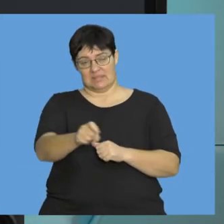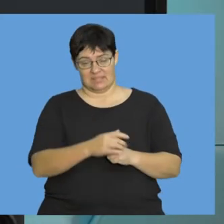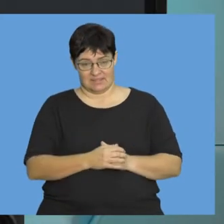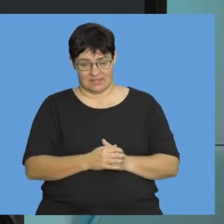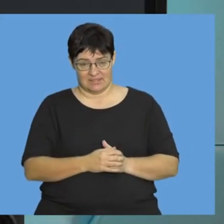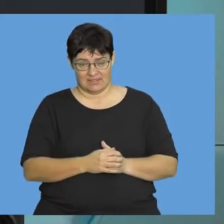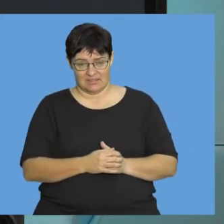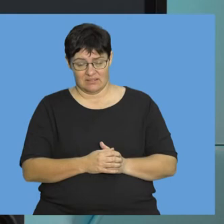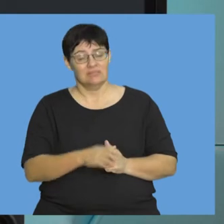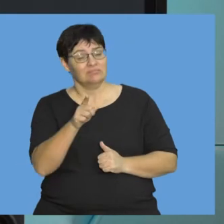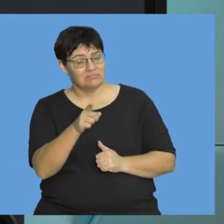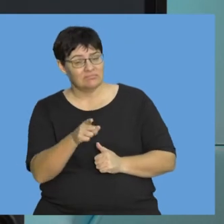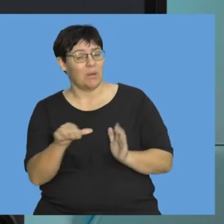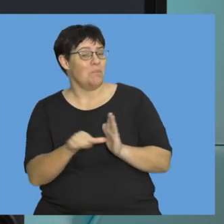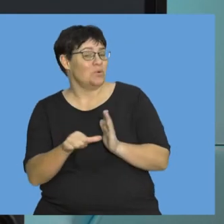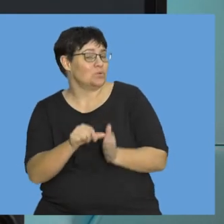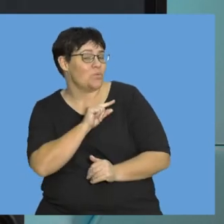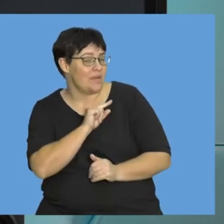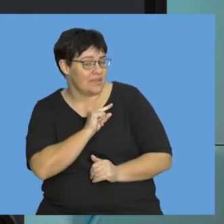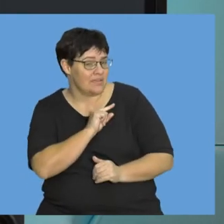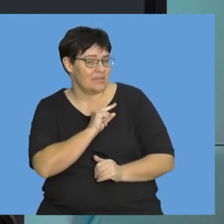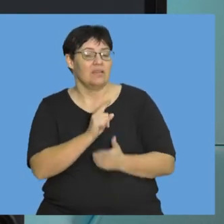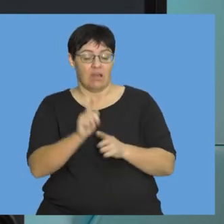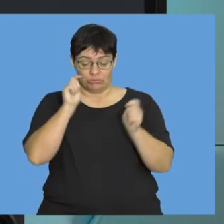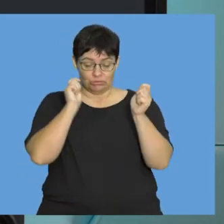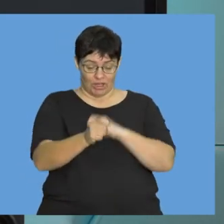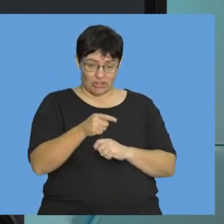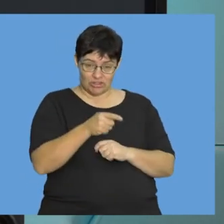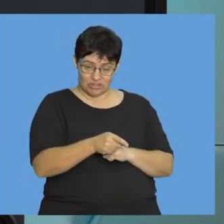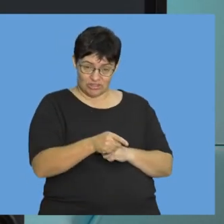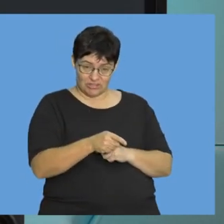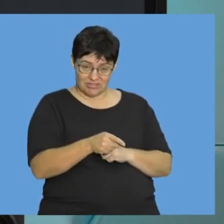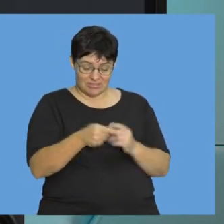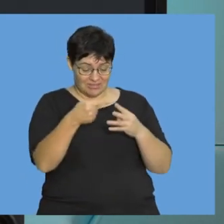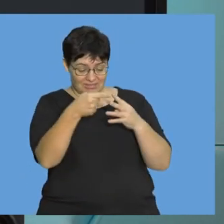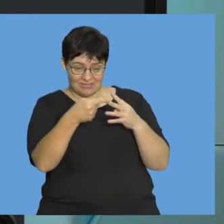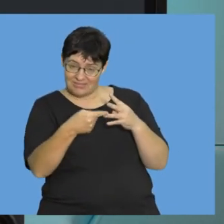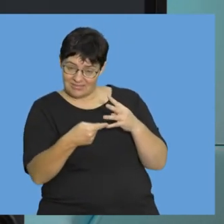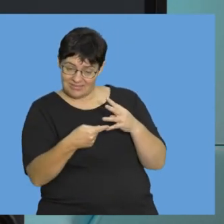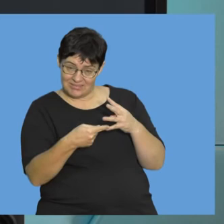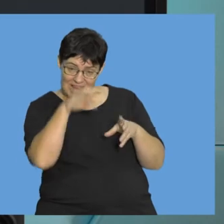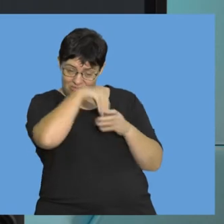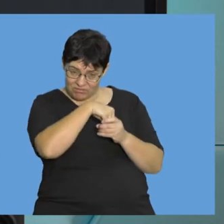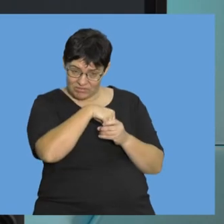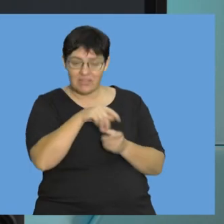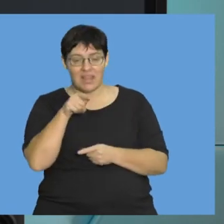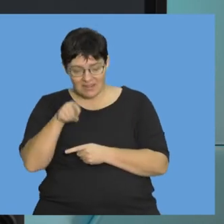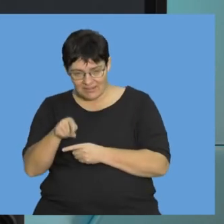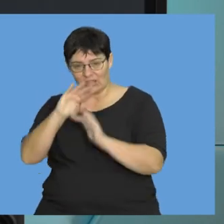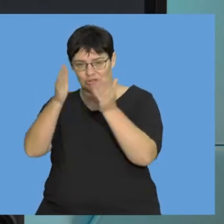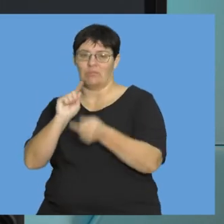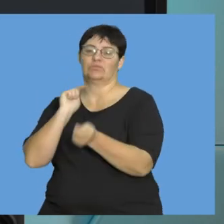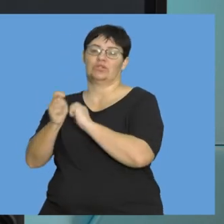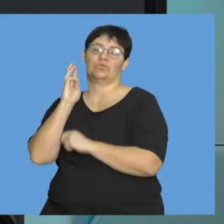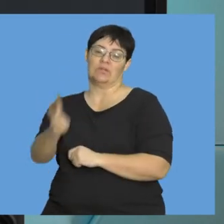same, okay? And that is now important because if we change certain aspects,